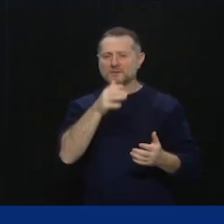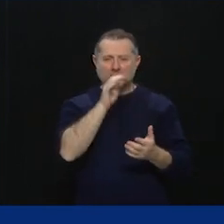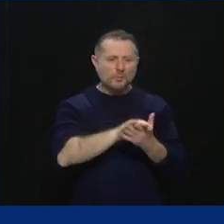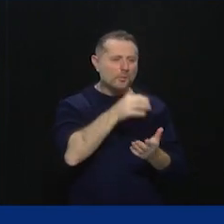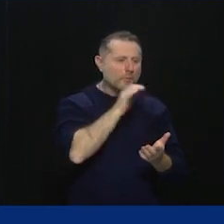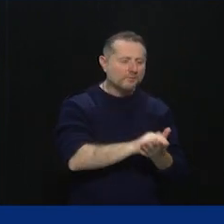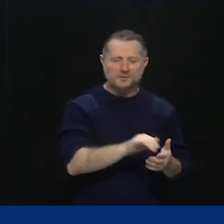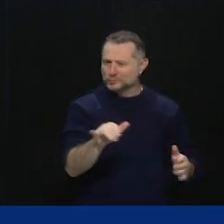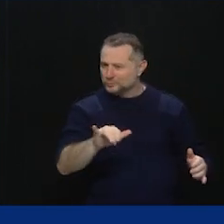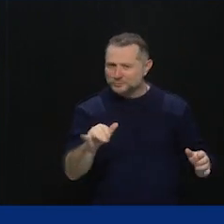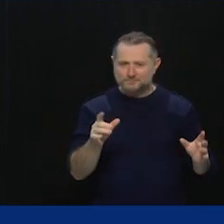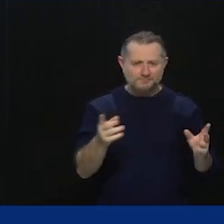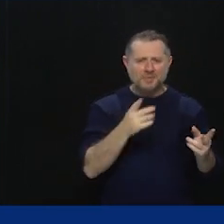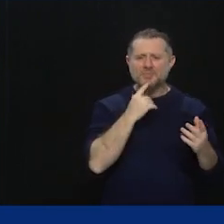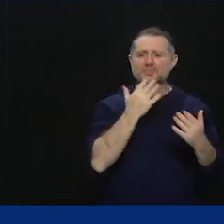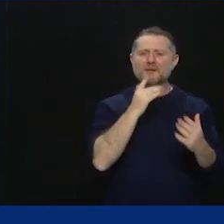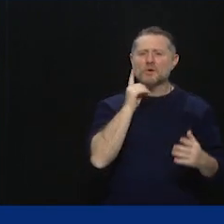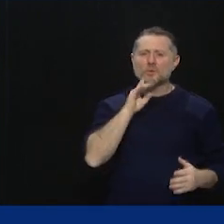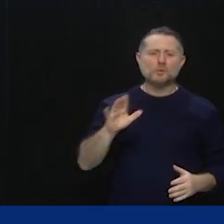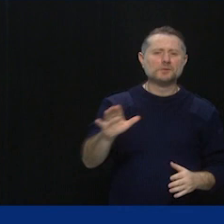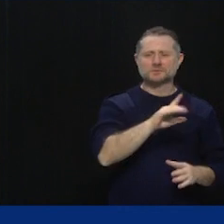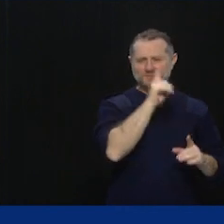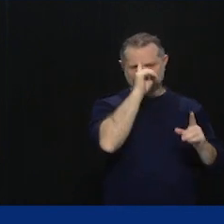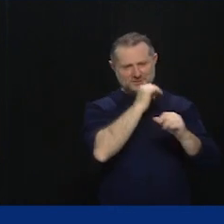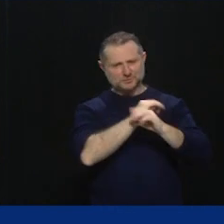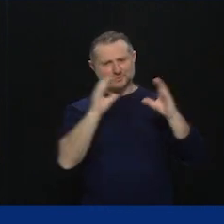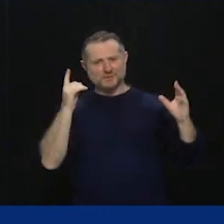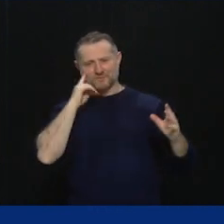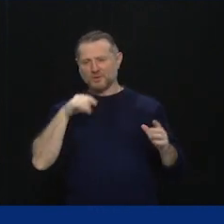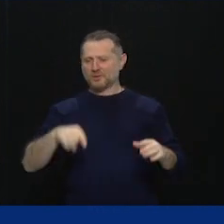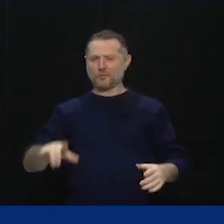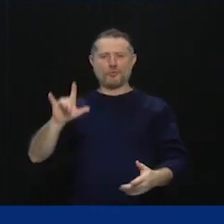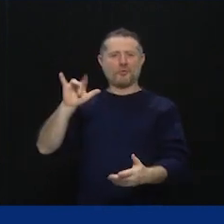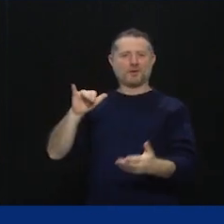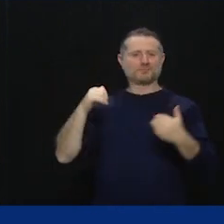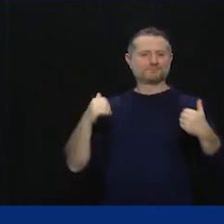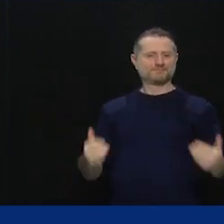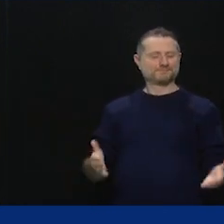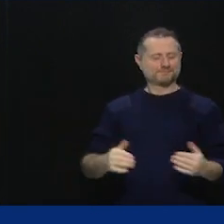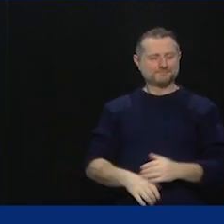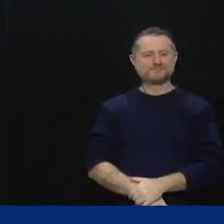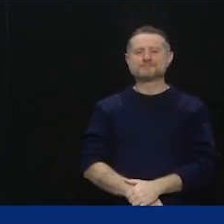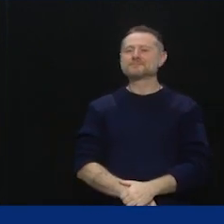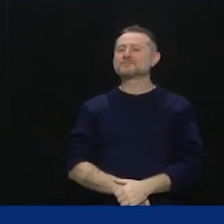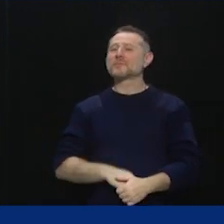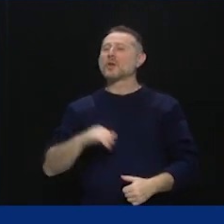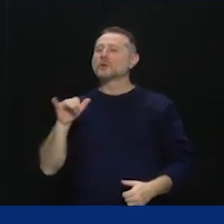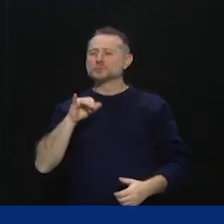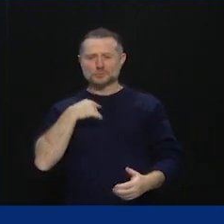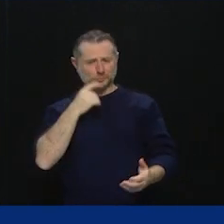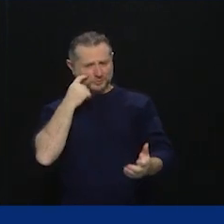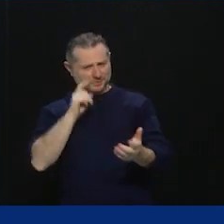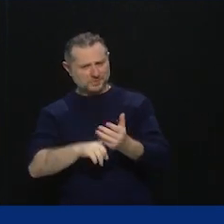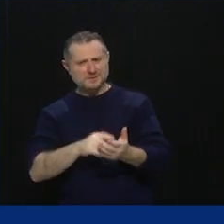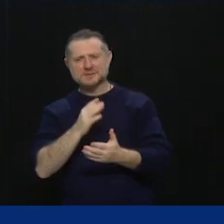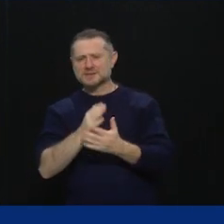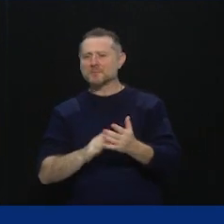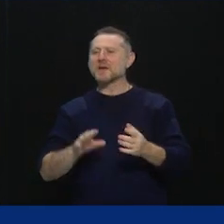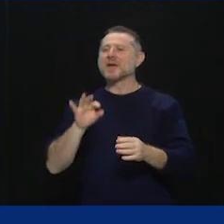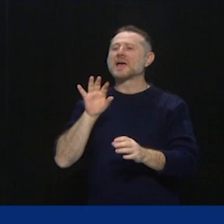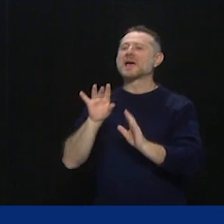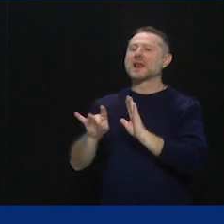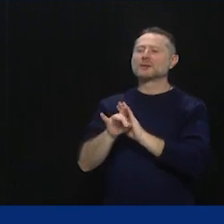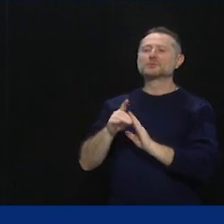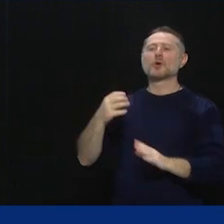of the partners, and I just want to acknowledge some of the elected officials who are here too. As the former majority leader knows,